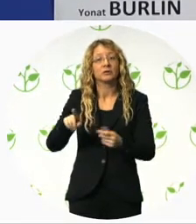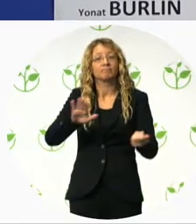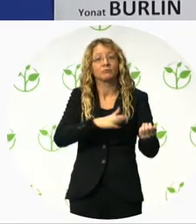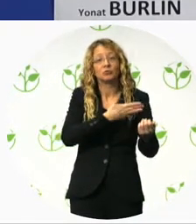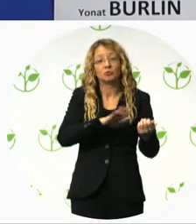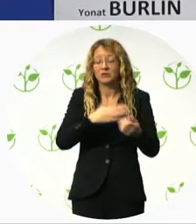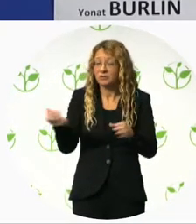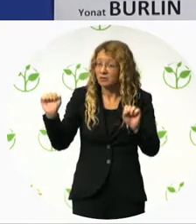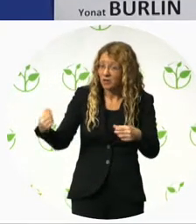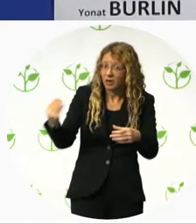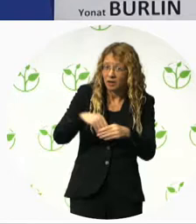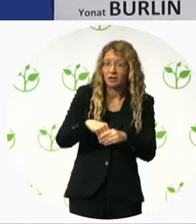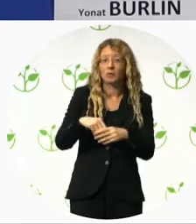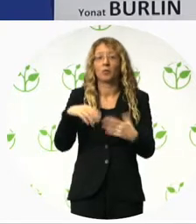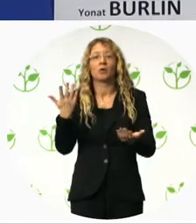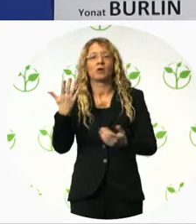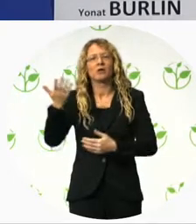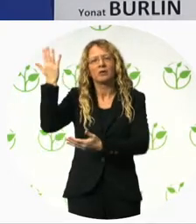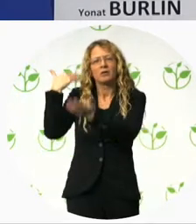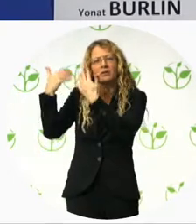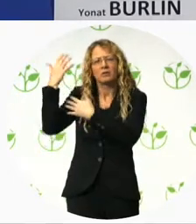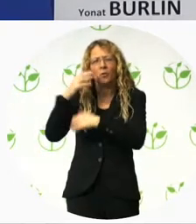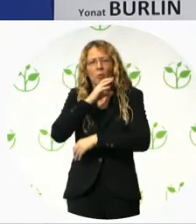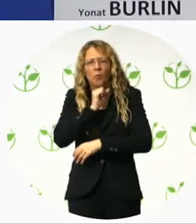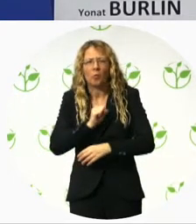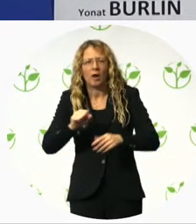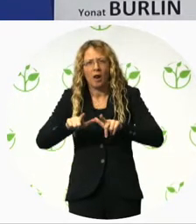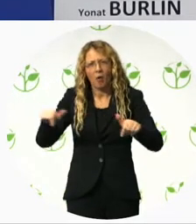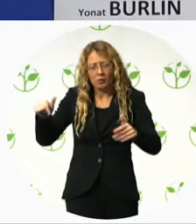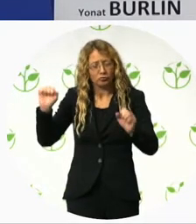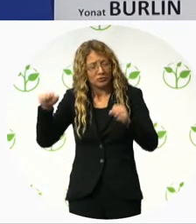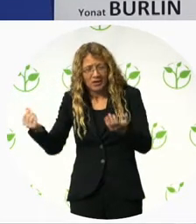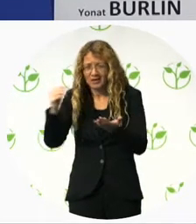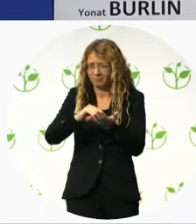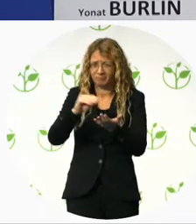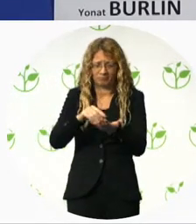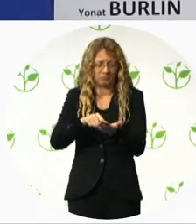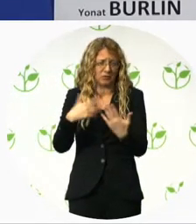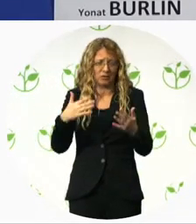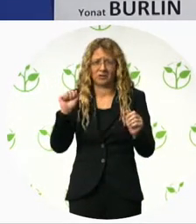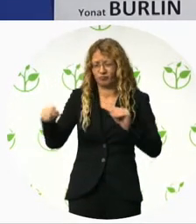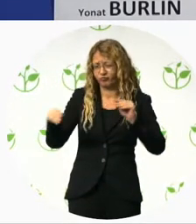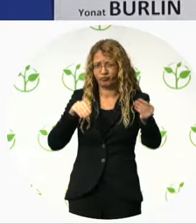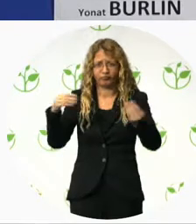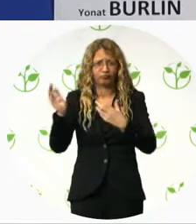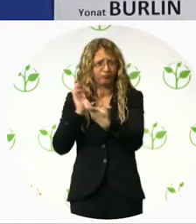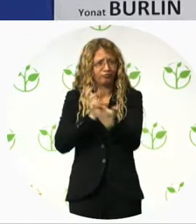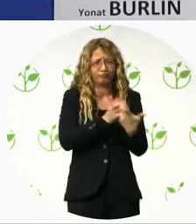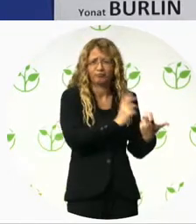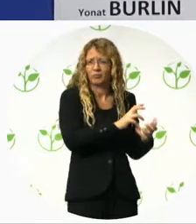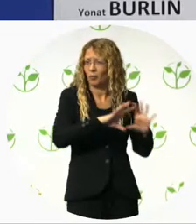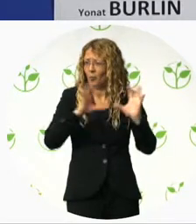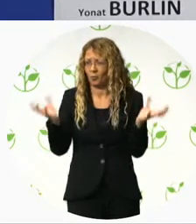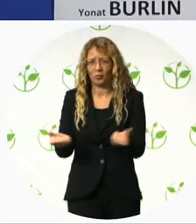with any kind of performance. The big change is that it's not about phones in the theater anymore. When I went knocking